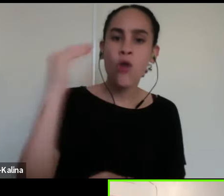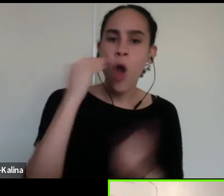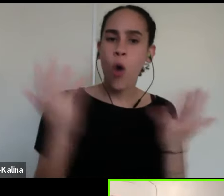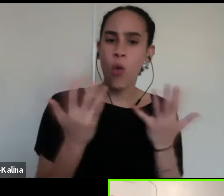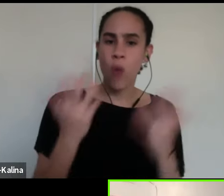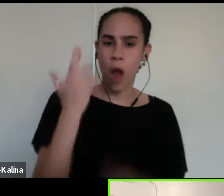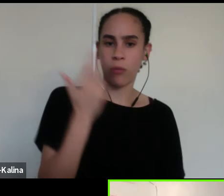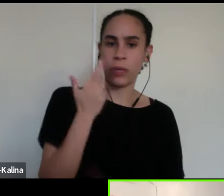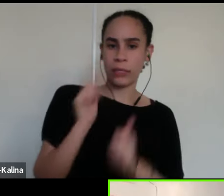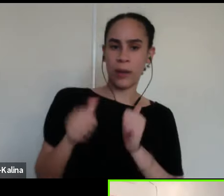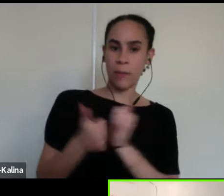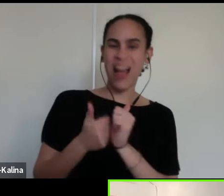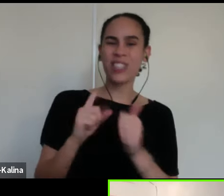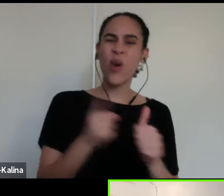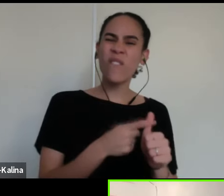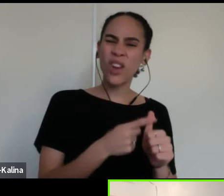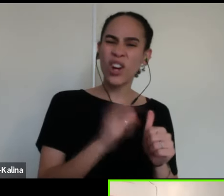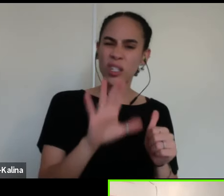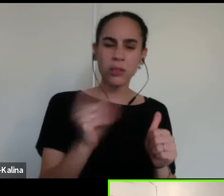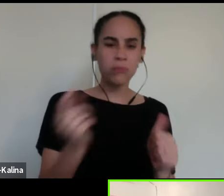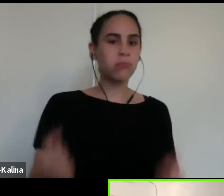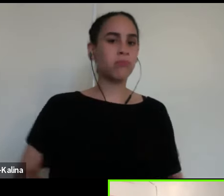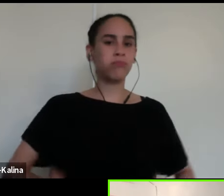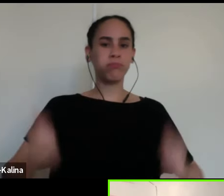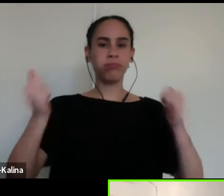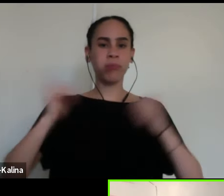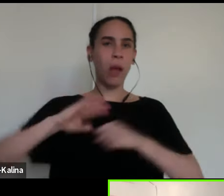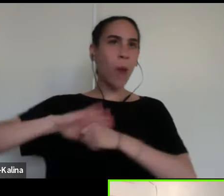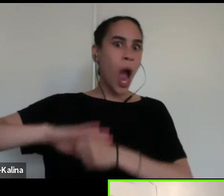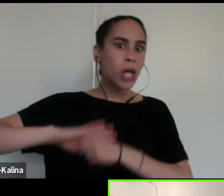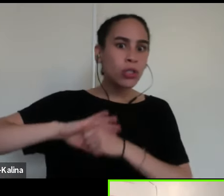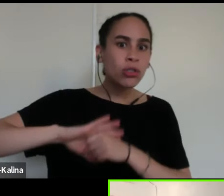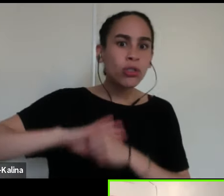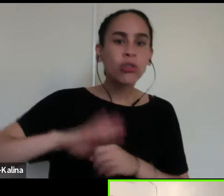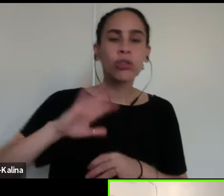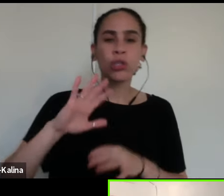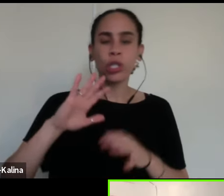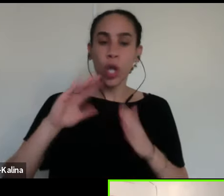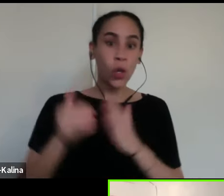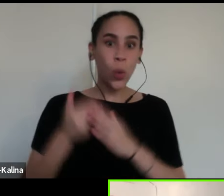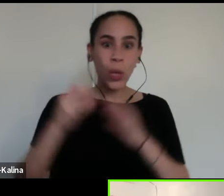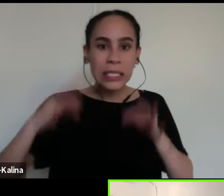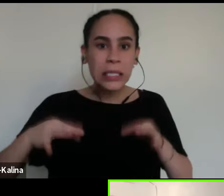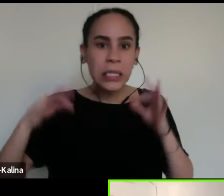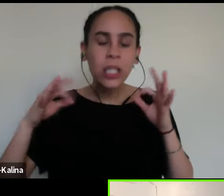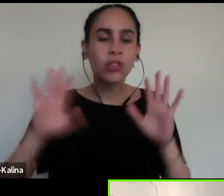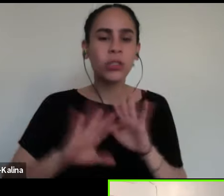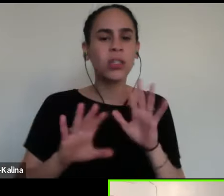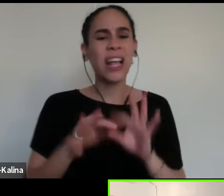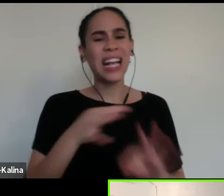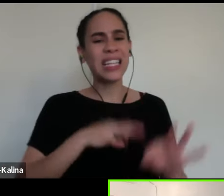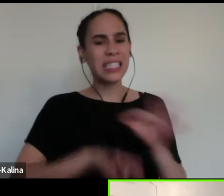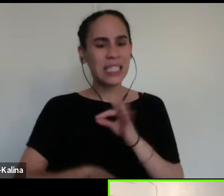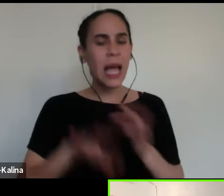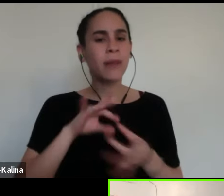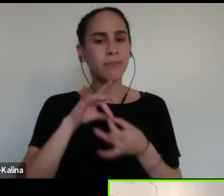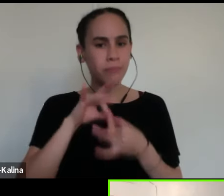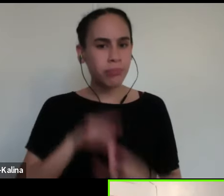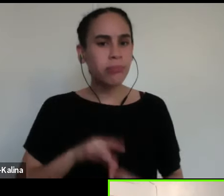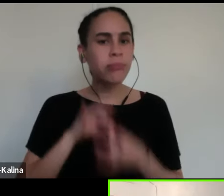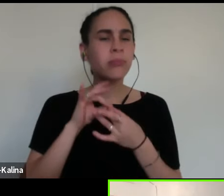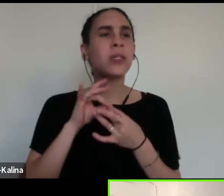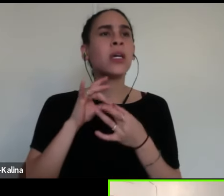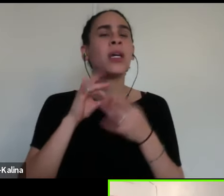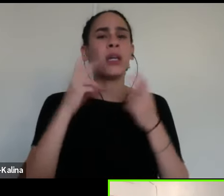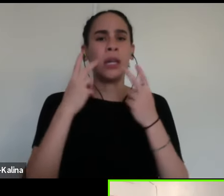things first, remove the pressure of making a new decision today, and instead get in touch with where you